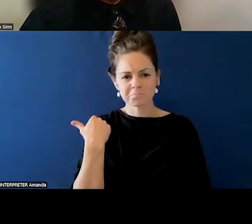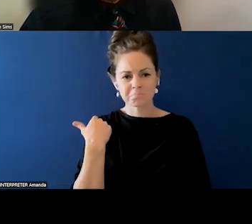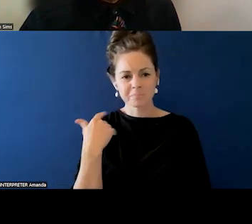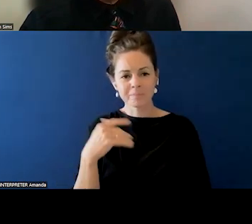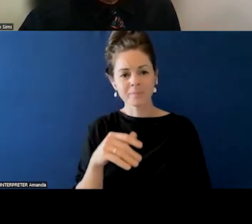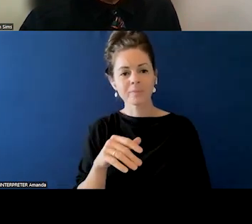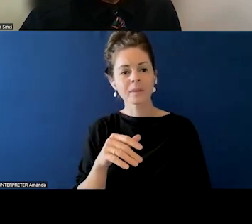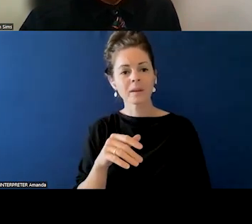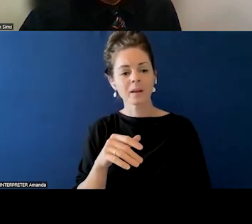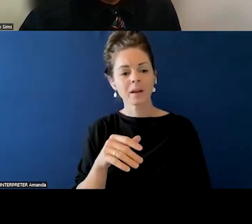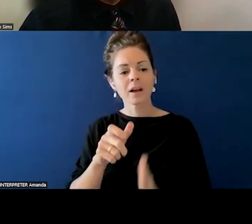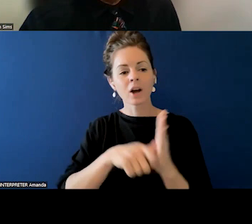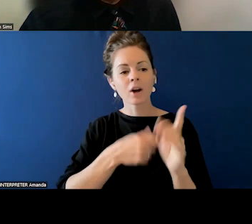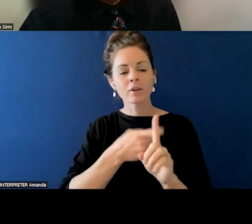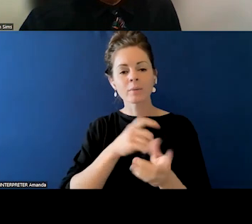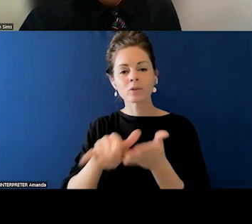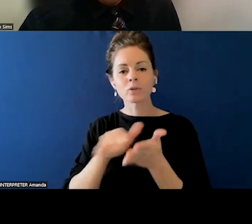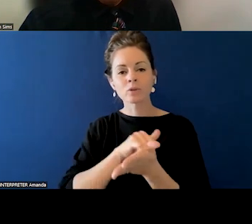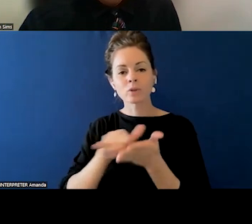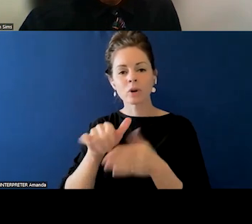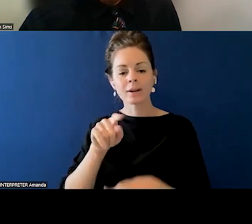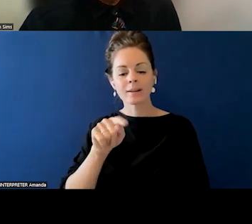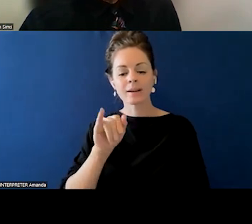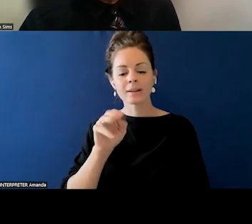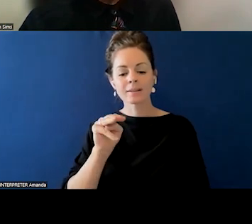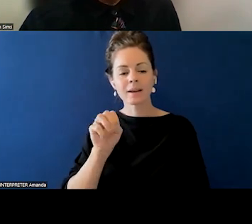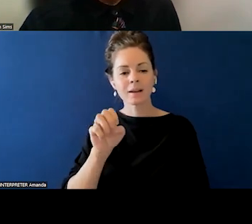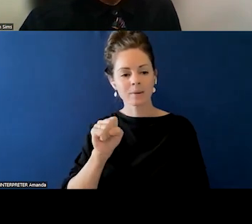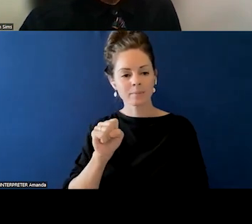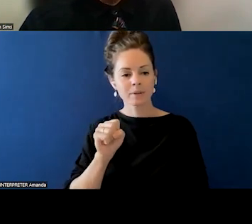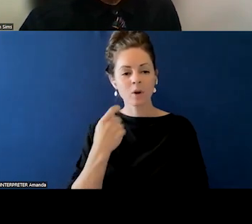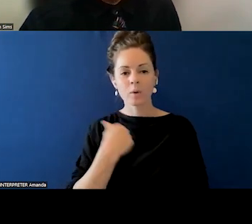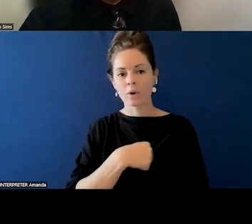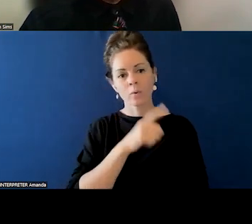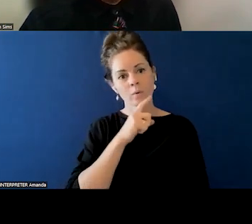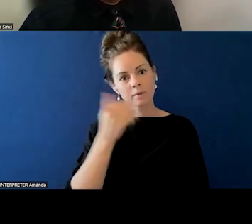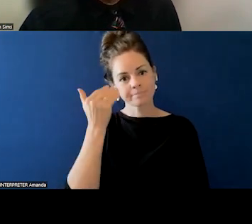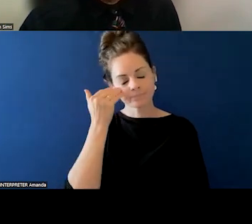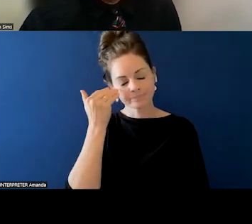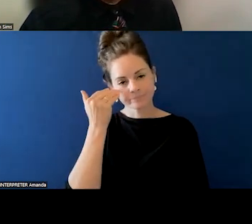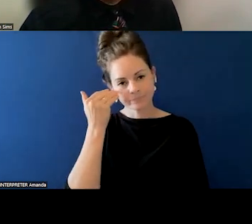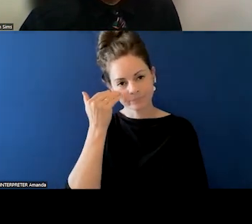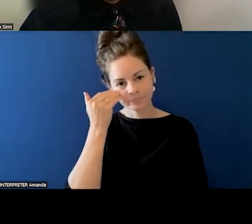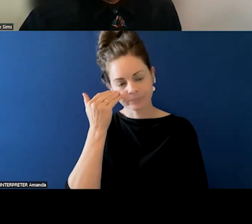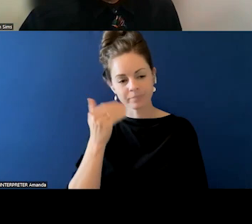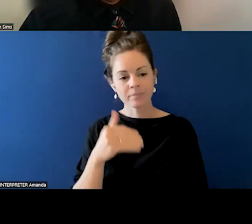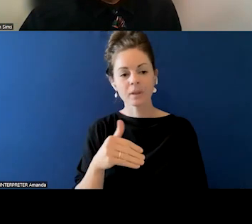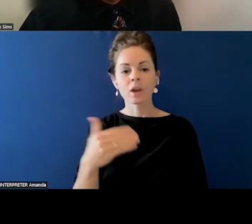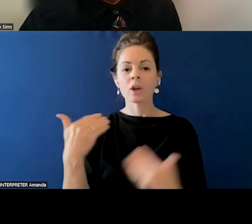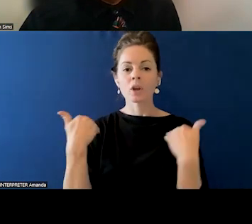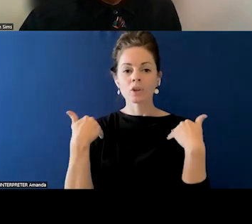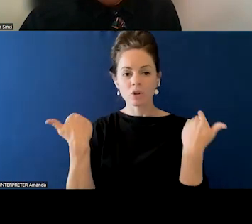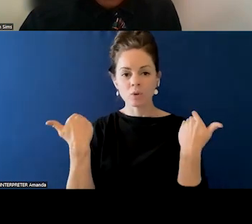it's an article from the New York Times that talks about something that we're painfully aware of, and that is the youth and